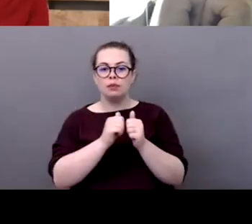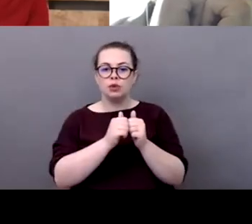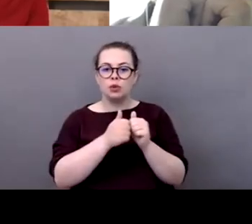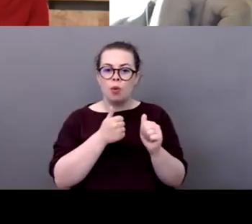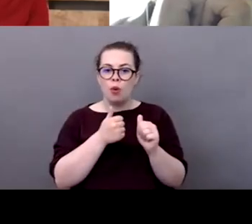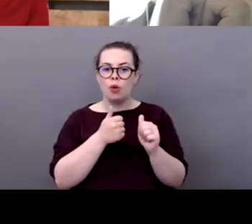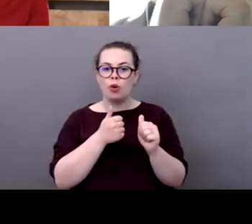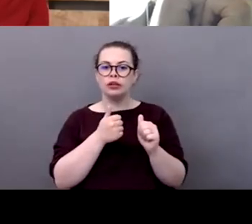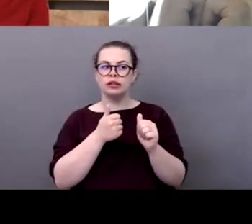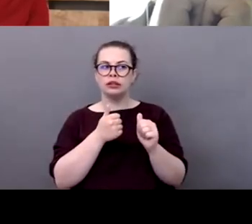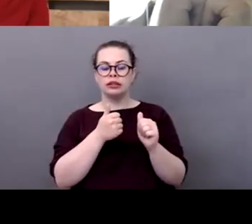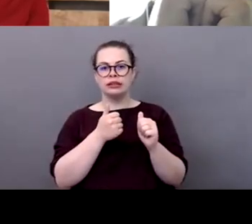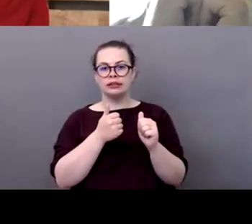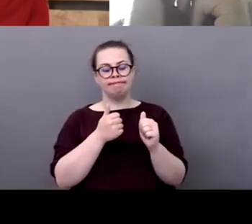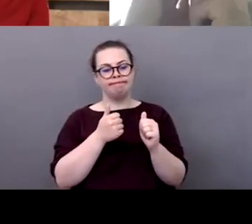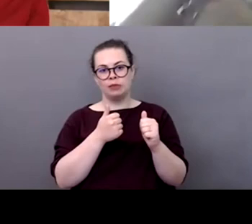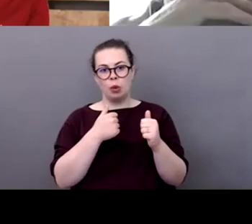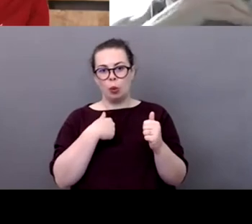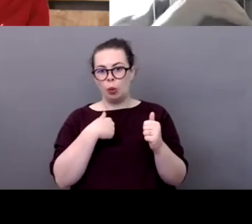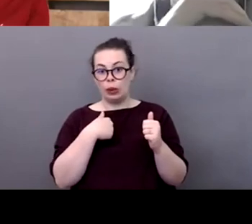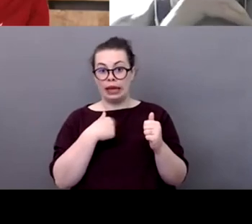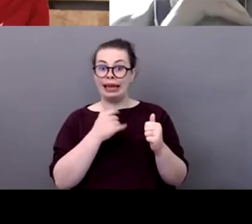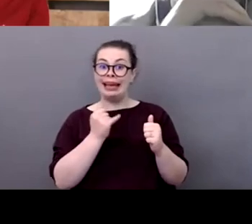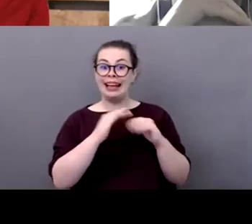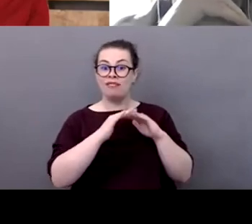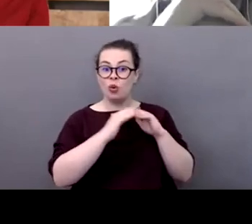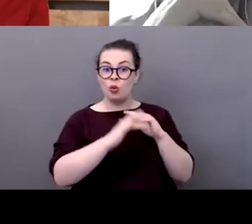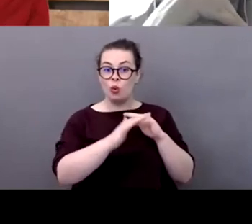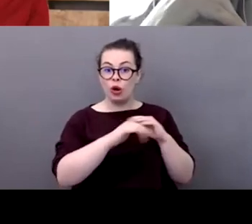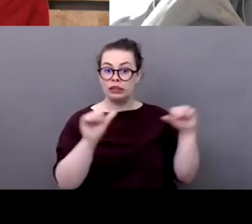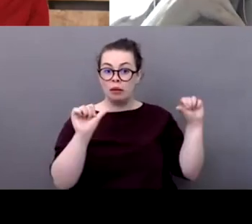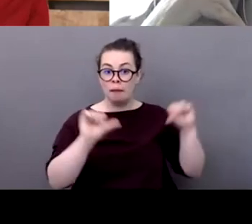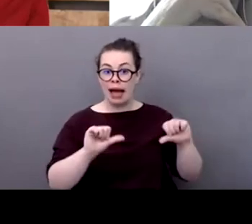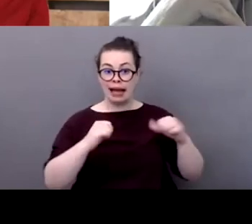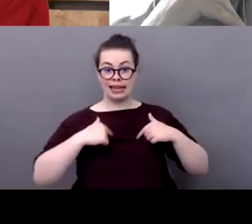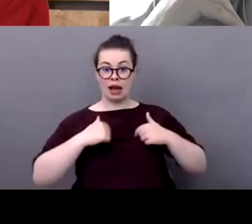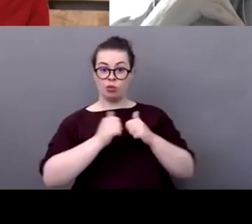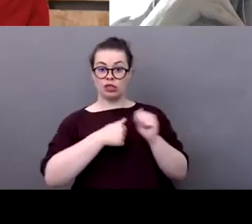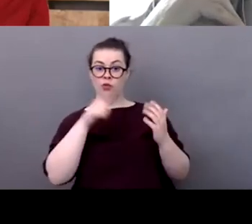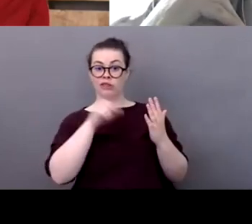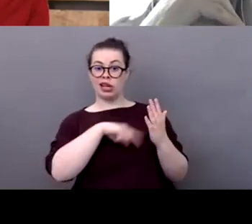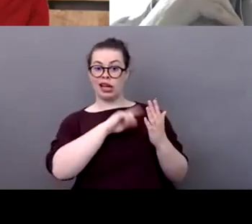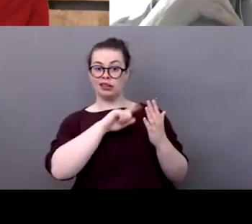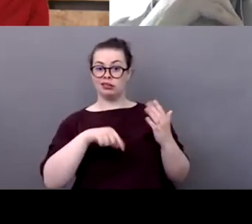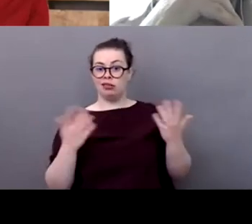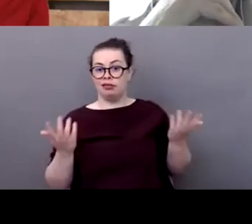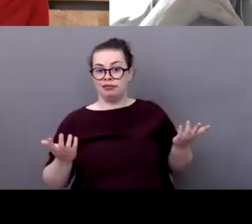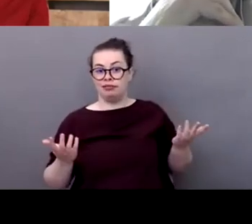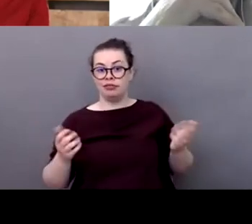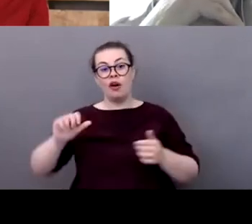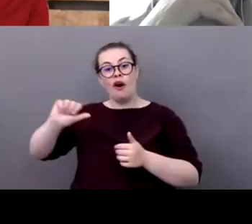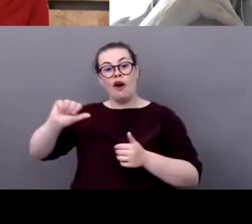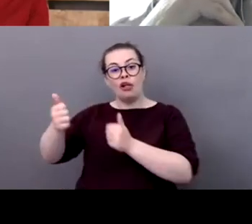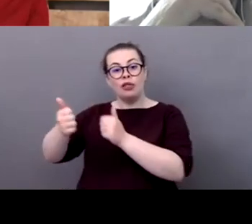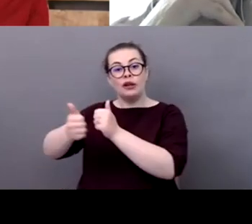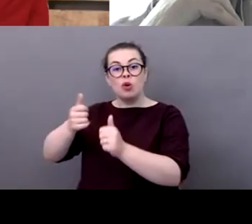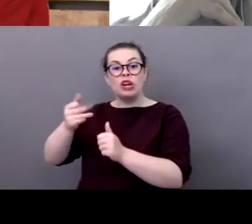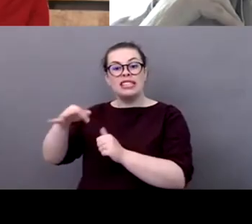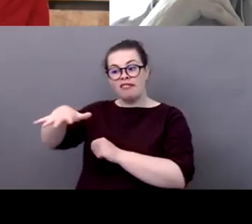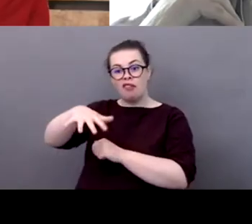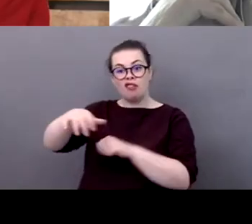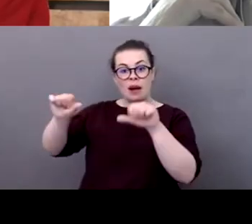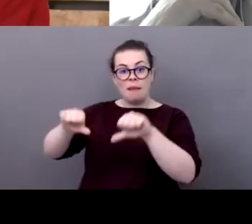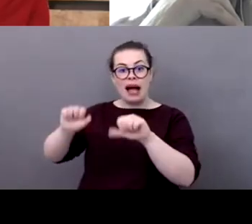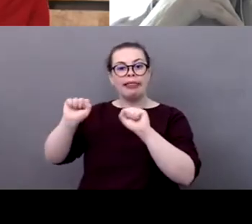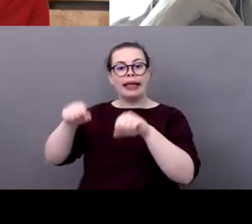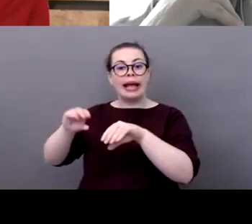directly dependent on the quality of the natural ecosystems. Whereas, and you know, a lot of other sports are designed in a way that they're at a remove, or they're in a very